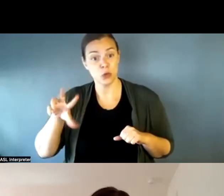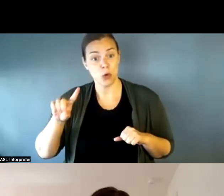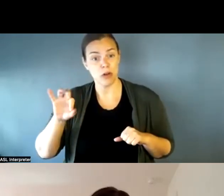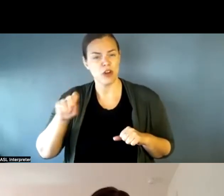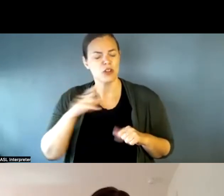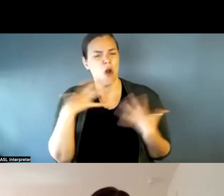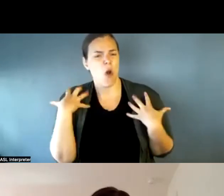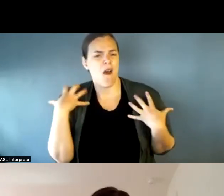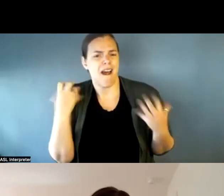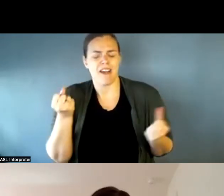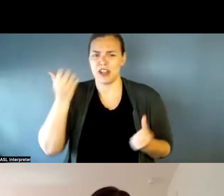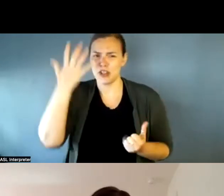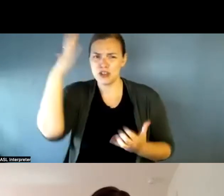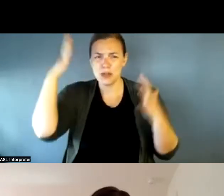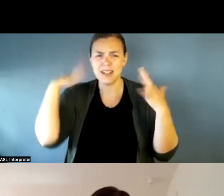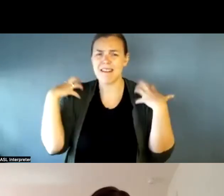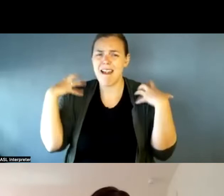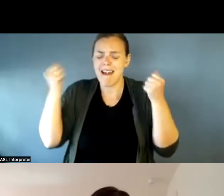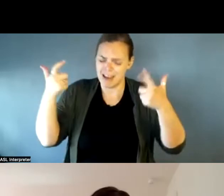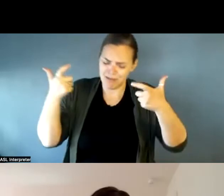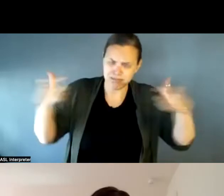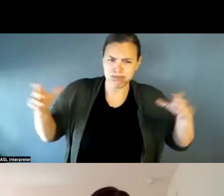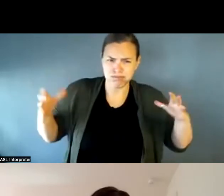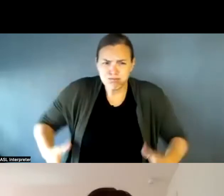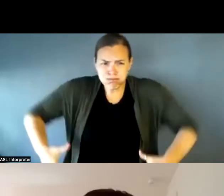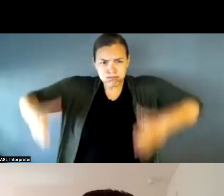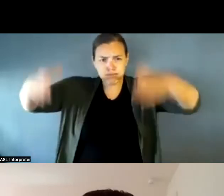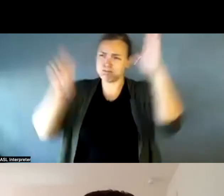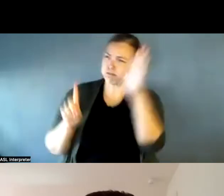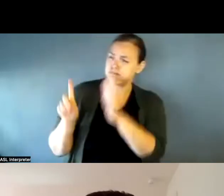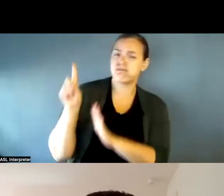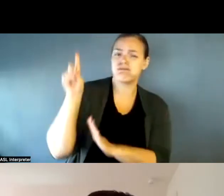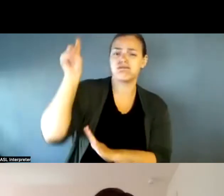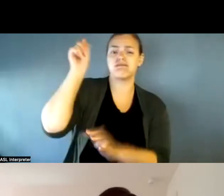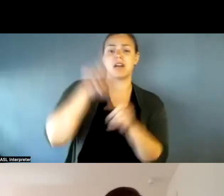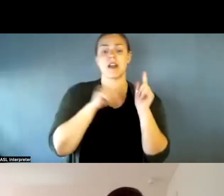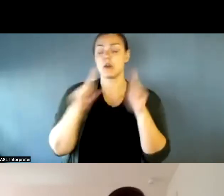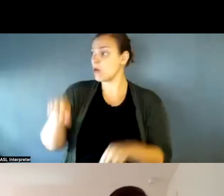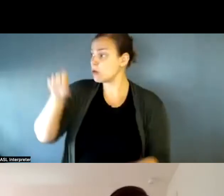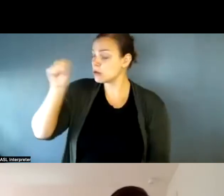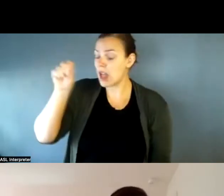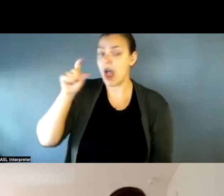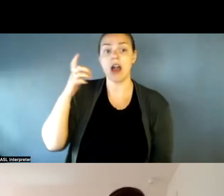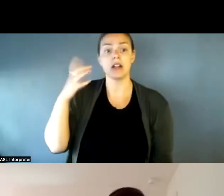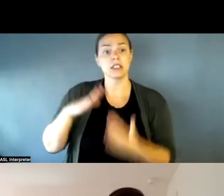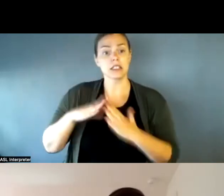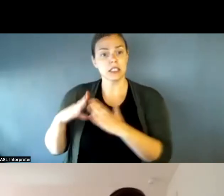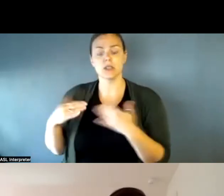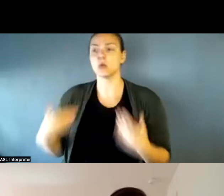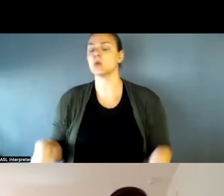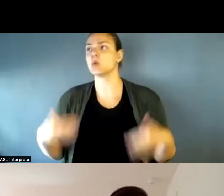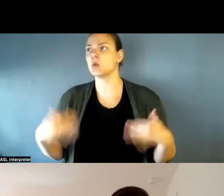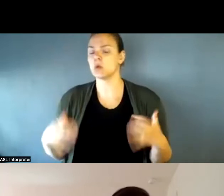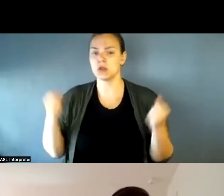are massive, they're so very healthy. And then you come down into a place like Seattle, where it's a heavily populated area, and the